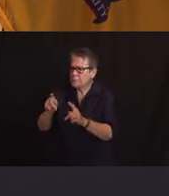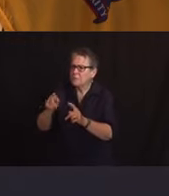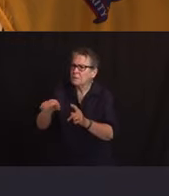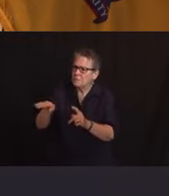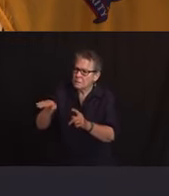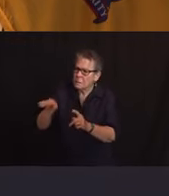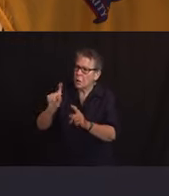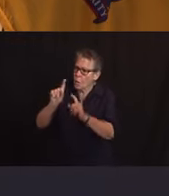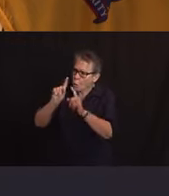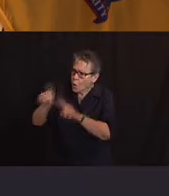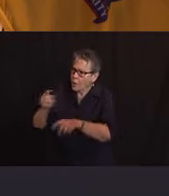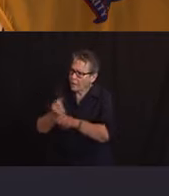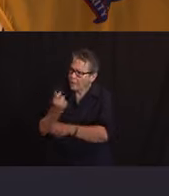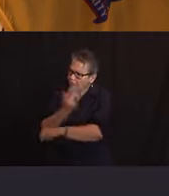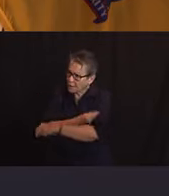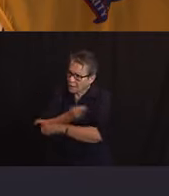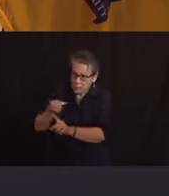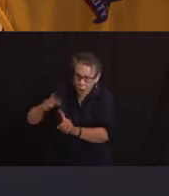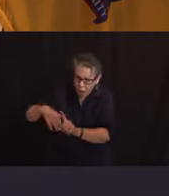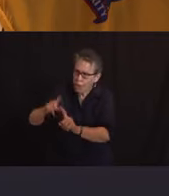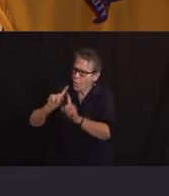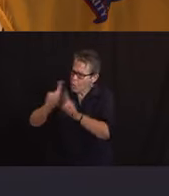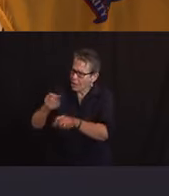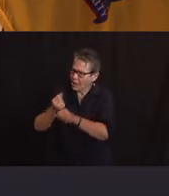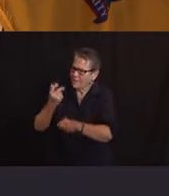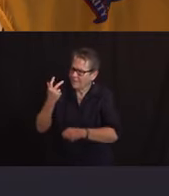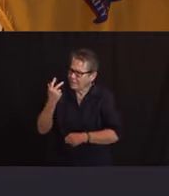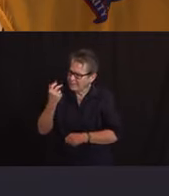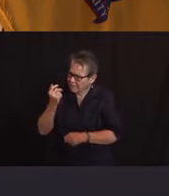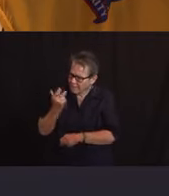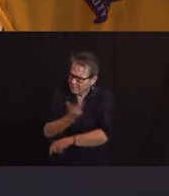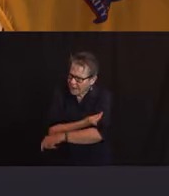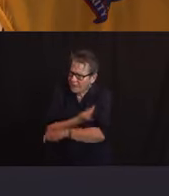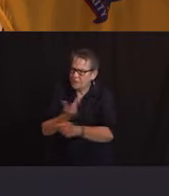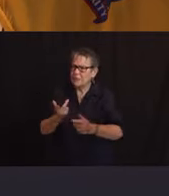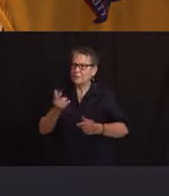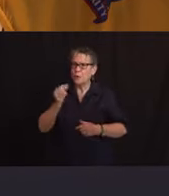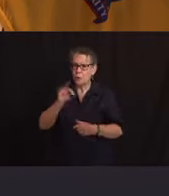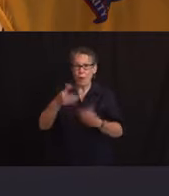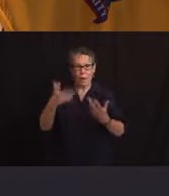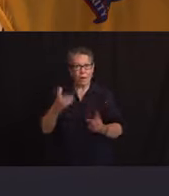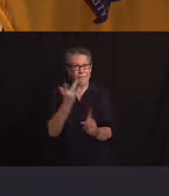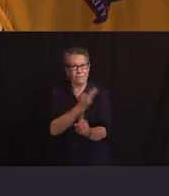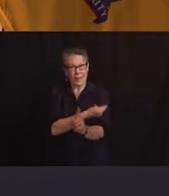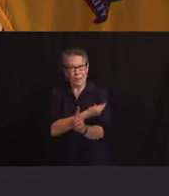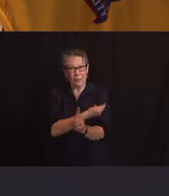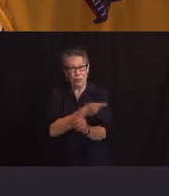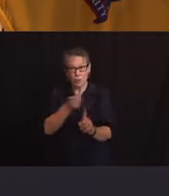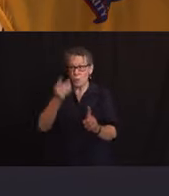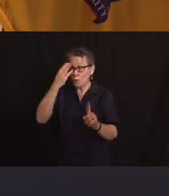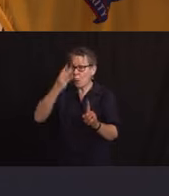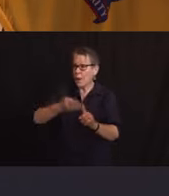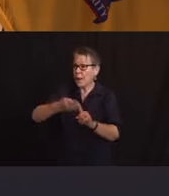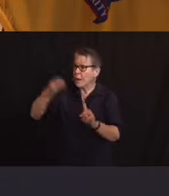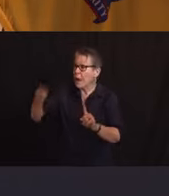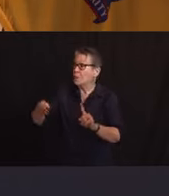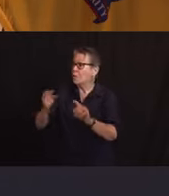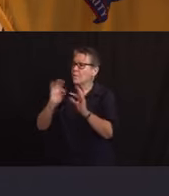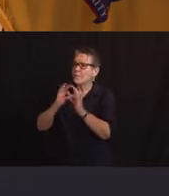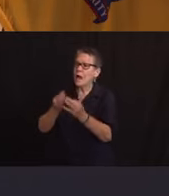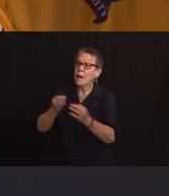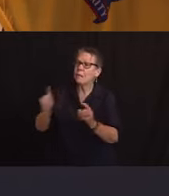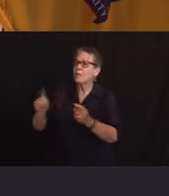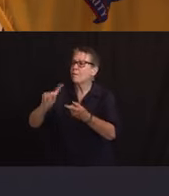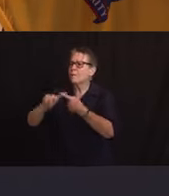And if you have, please remind a relative, a neighbor, a friend, a coworker,